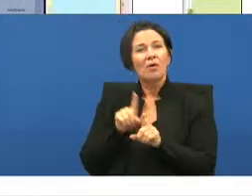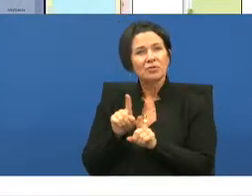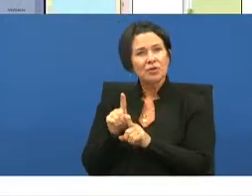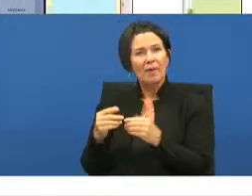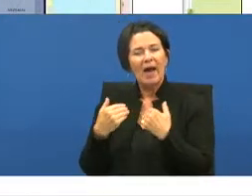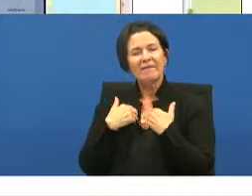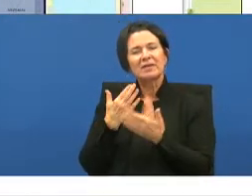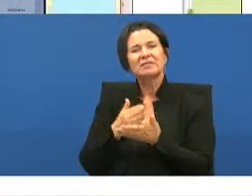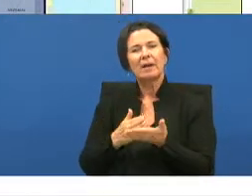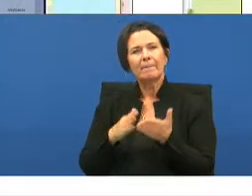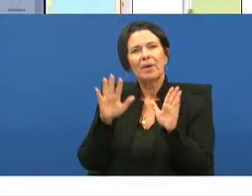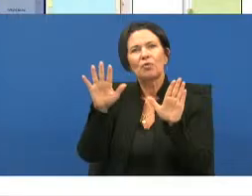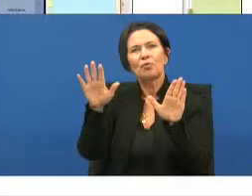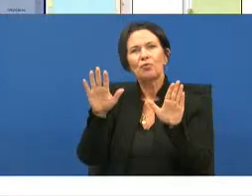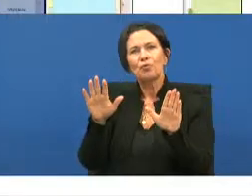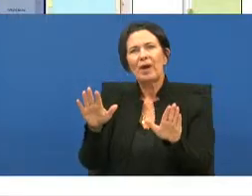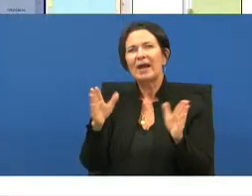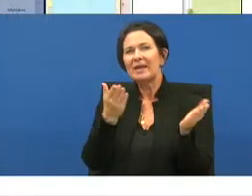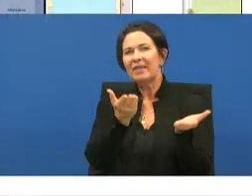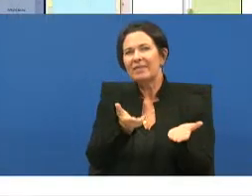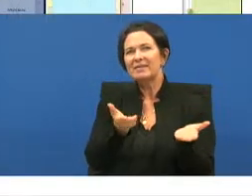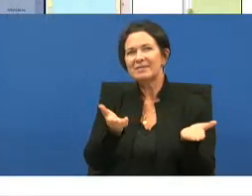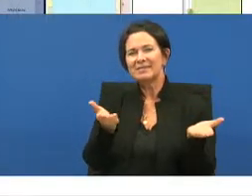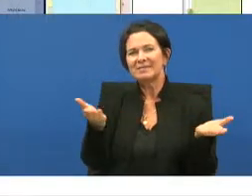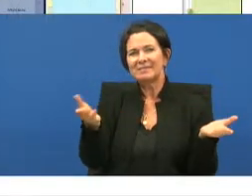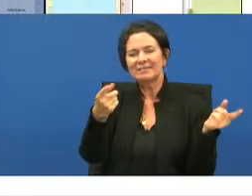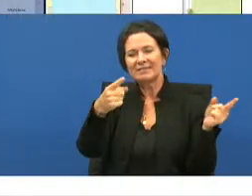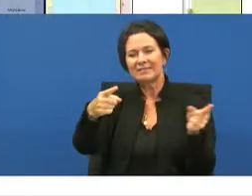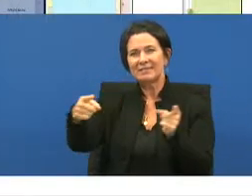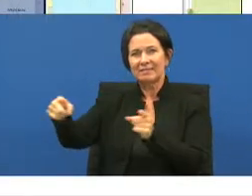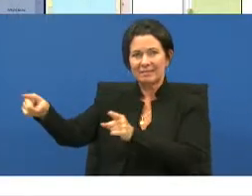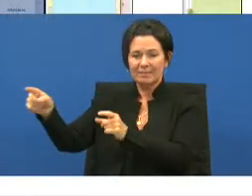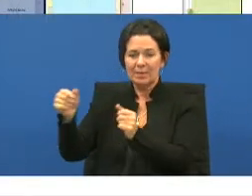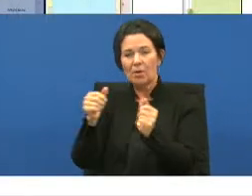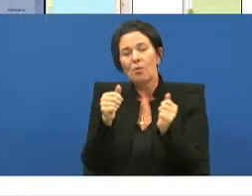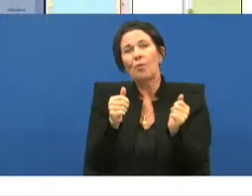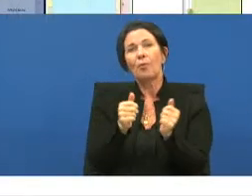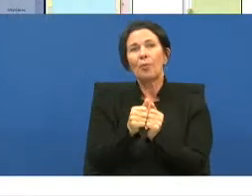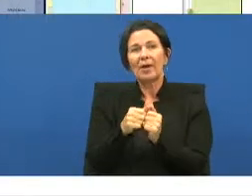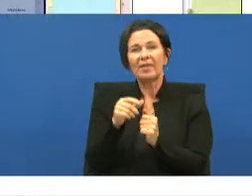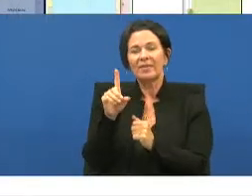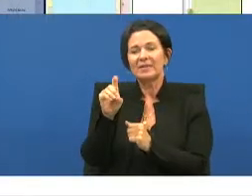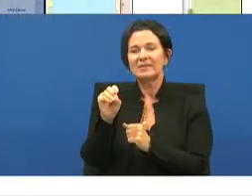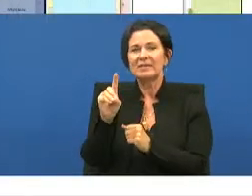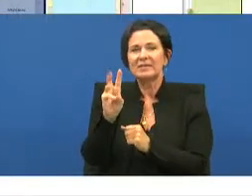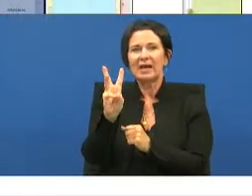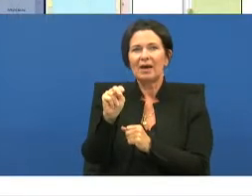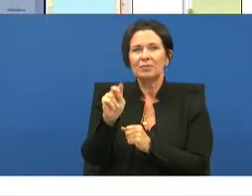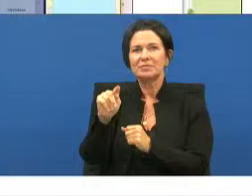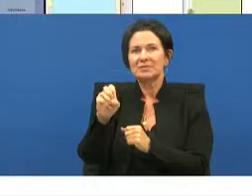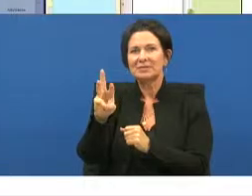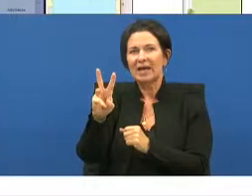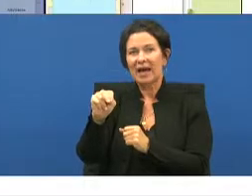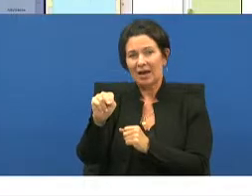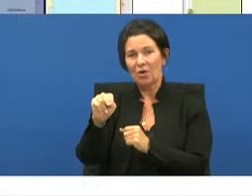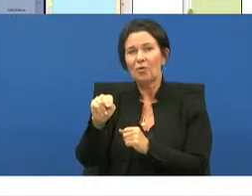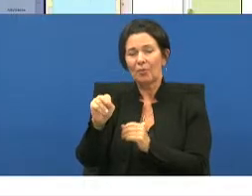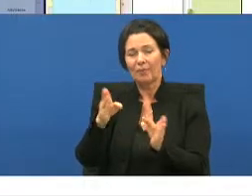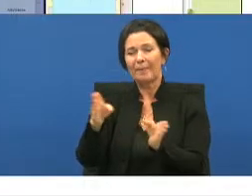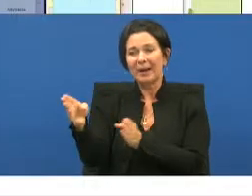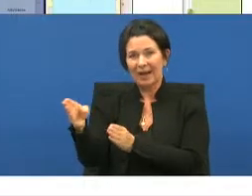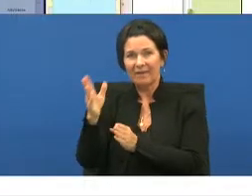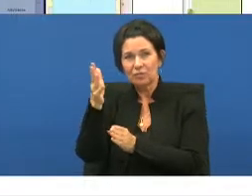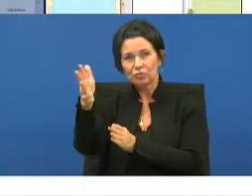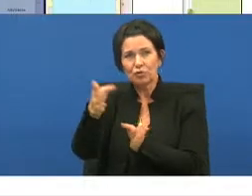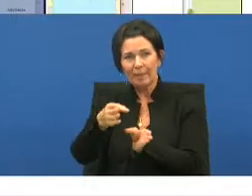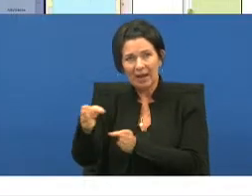some great synergies happening right now with the downtown planning effort that's happening around the River Center, and we seek